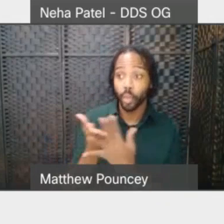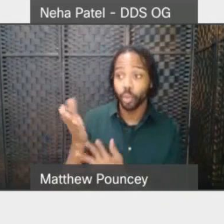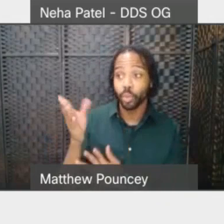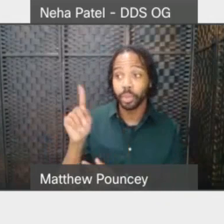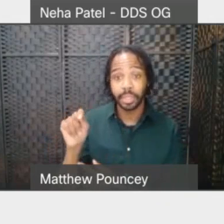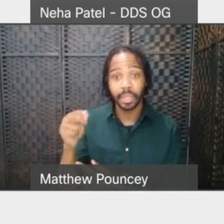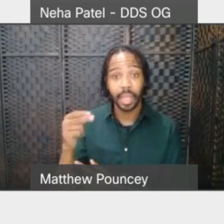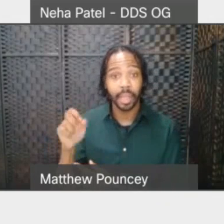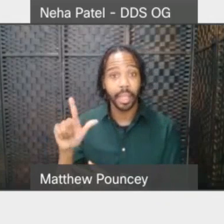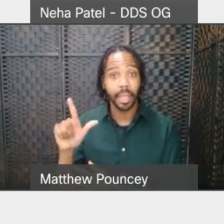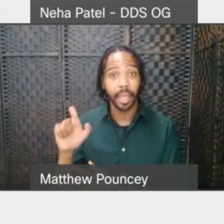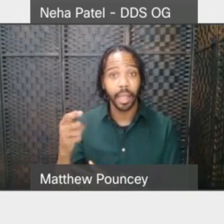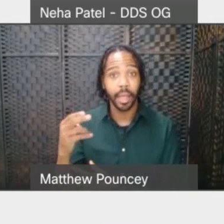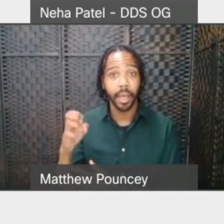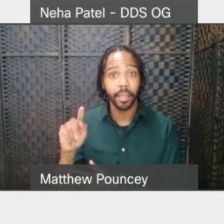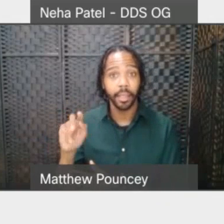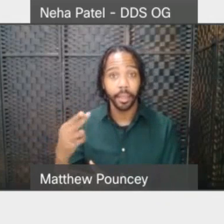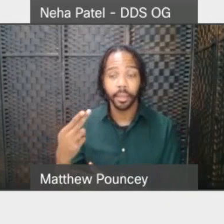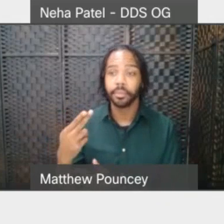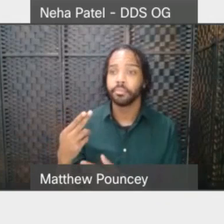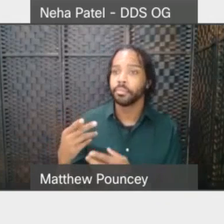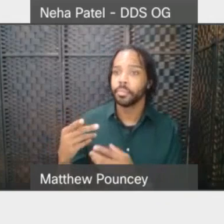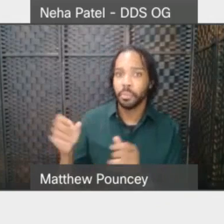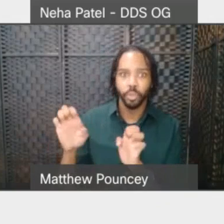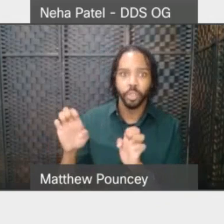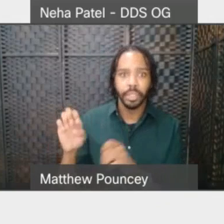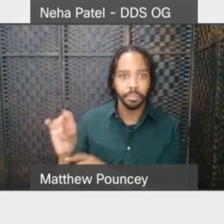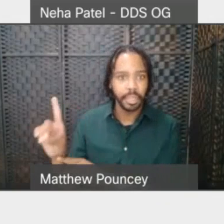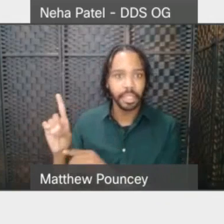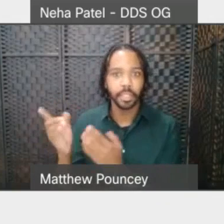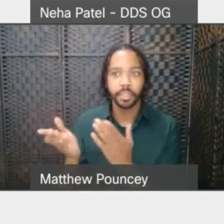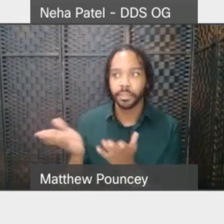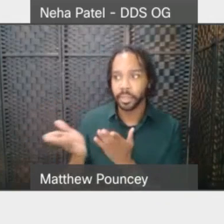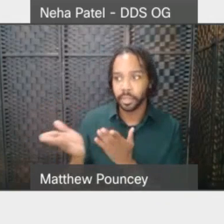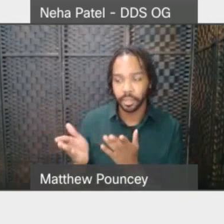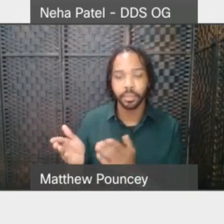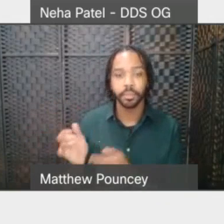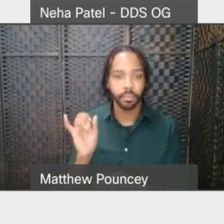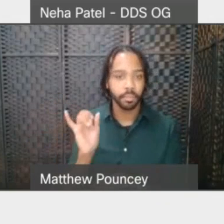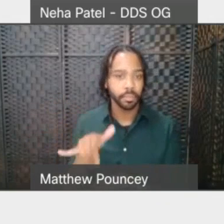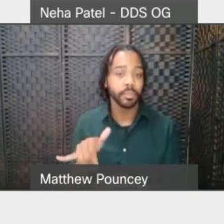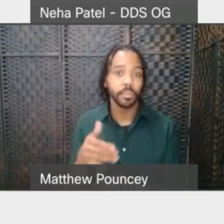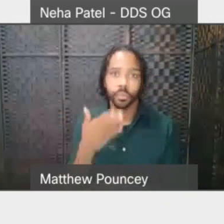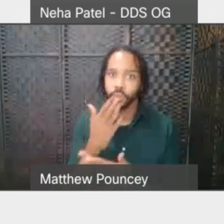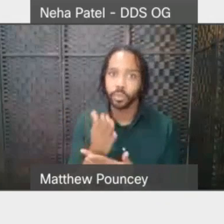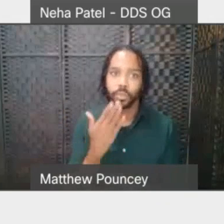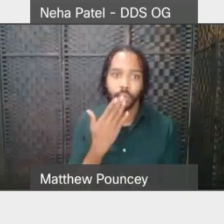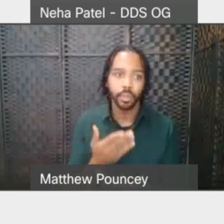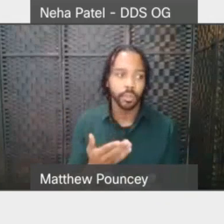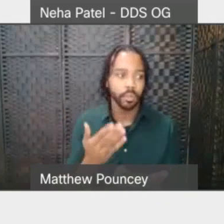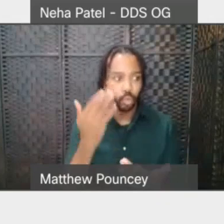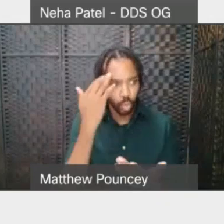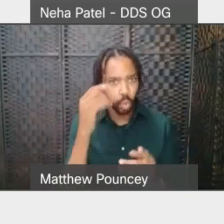services. This is very much a tool to help with determining if a person needs to go to